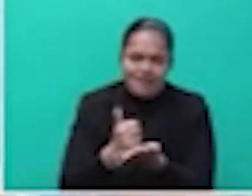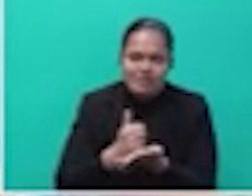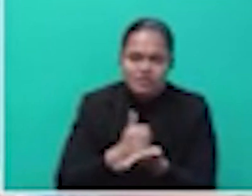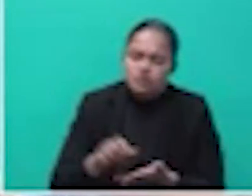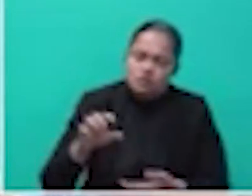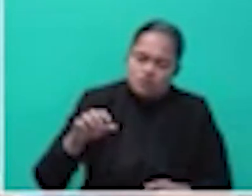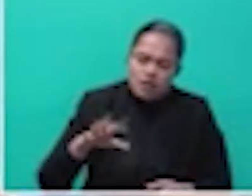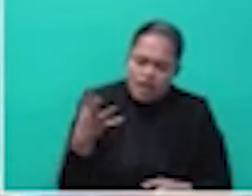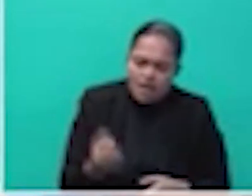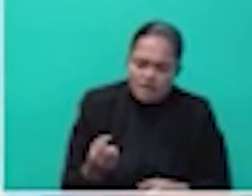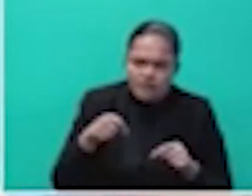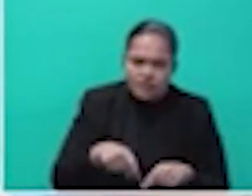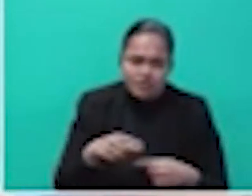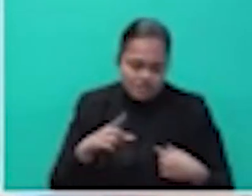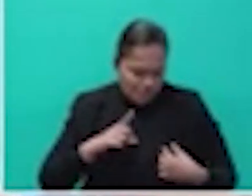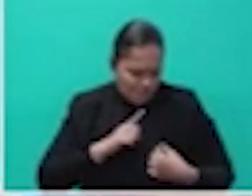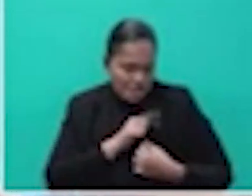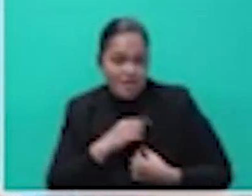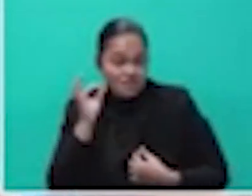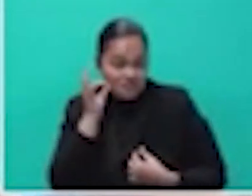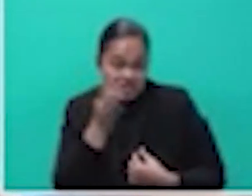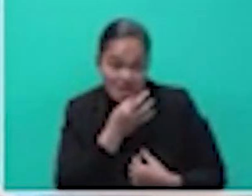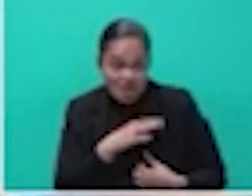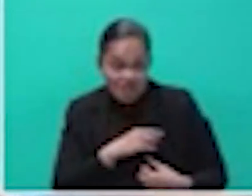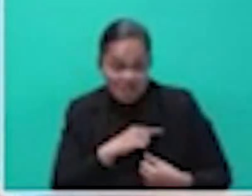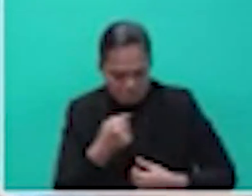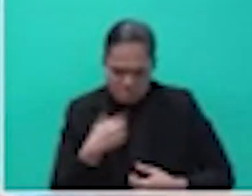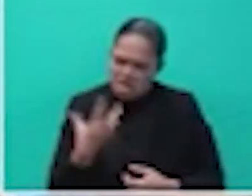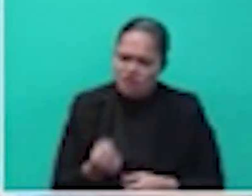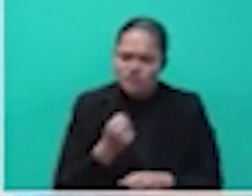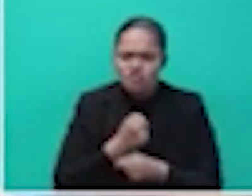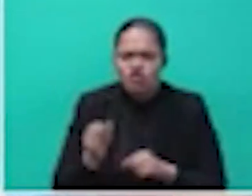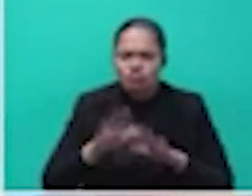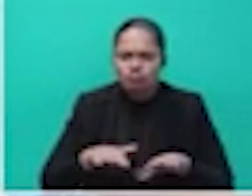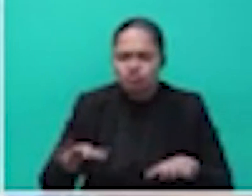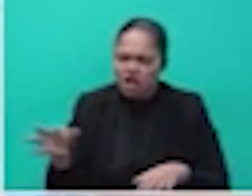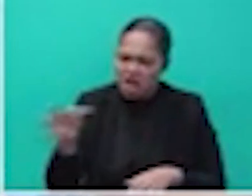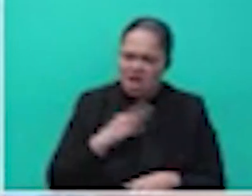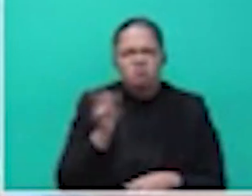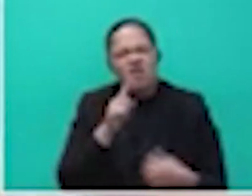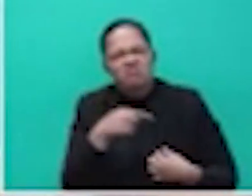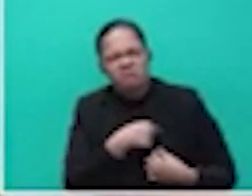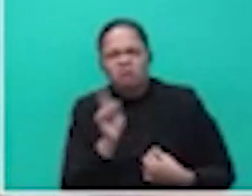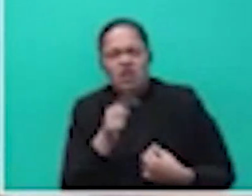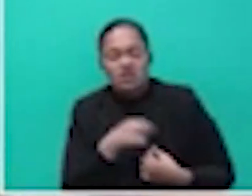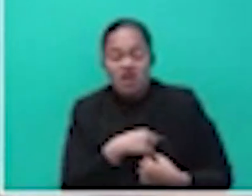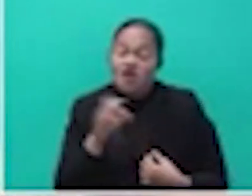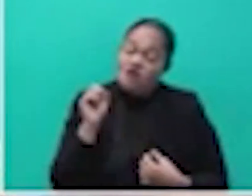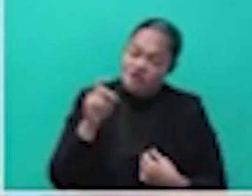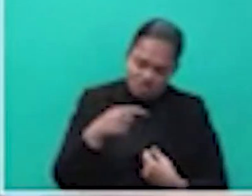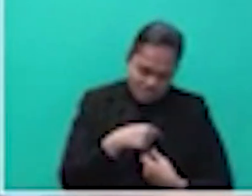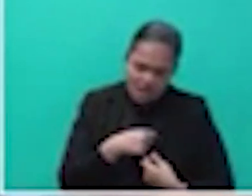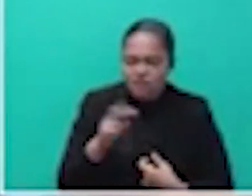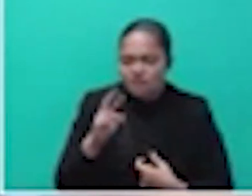And having this frangipani label pins, I've had my grandchildren ask me what it means for. So I've told you something to do with the child